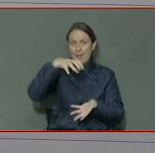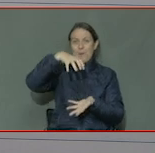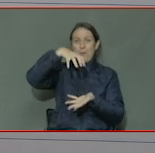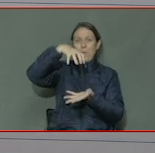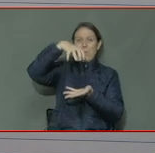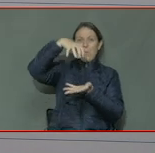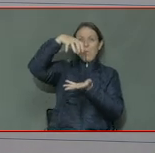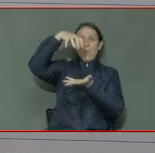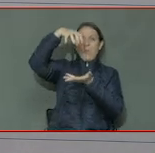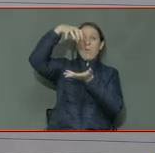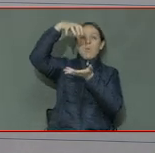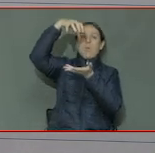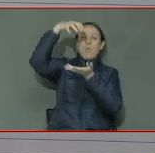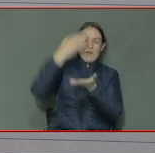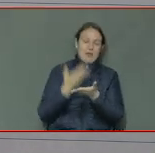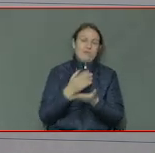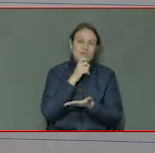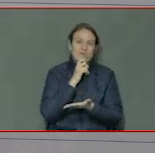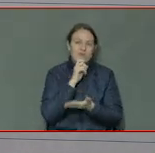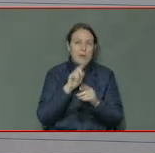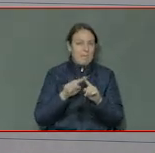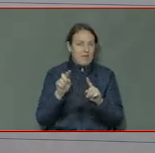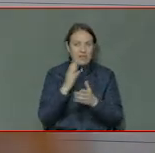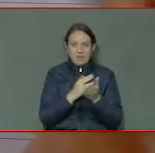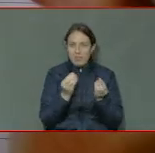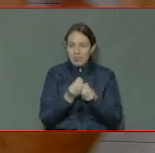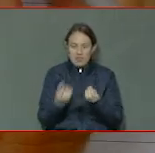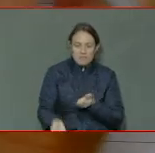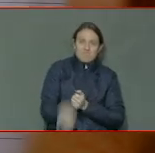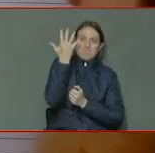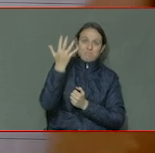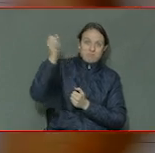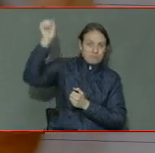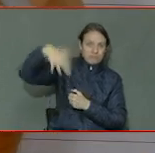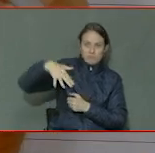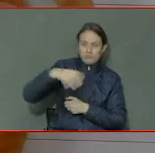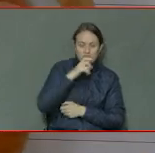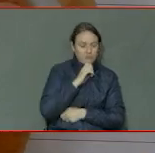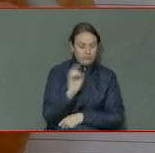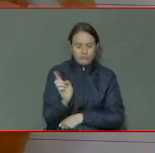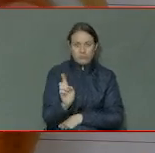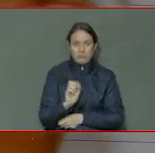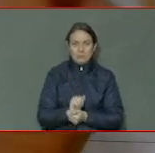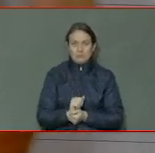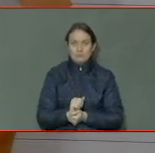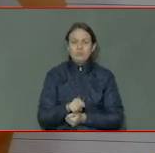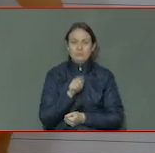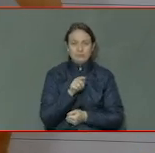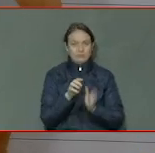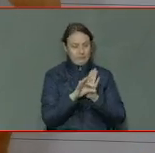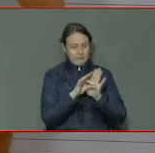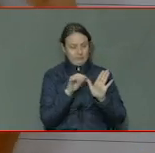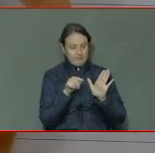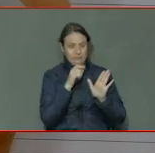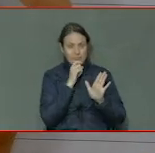they go together. But you don't use that formula in vertical projectile. Okay, so in this case, I'm going to use this formula.